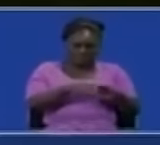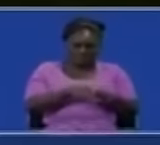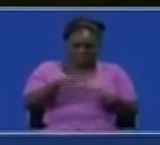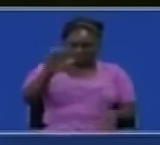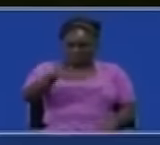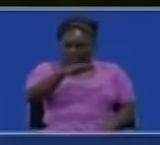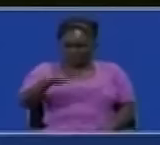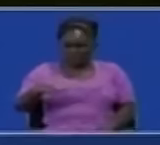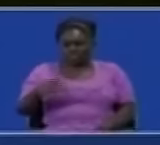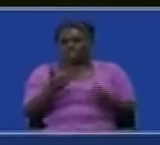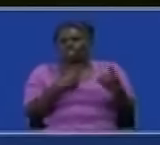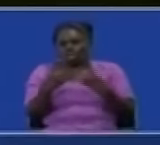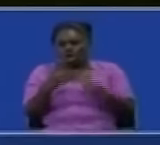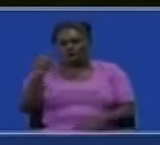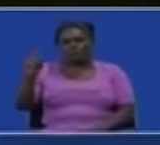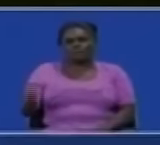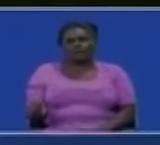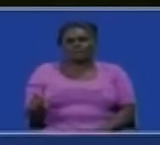to find a way of talking.